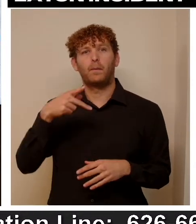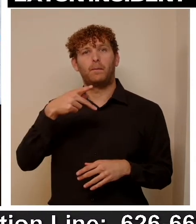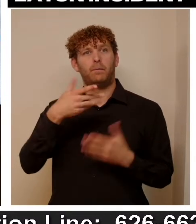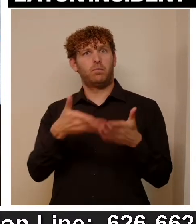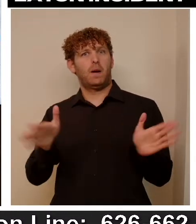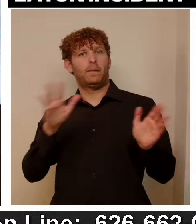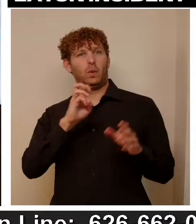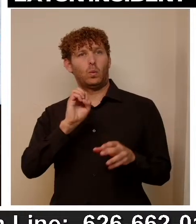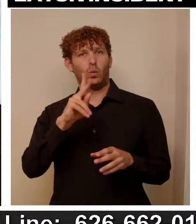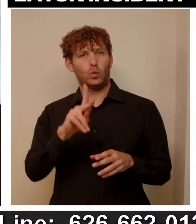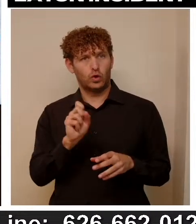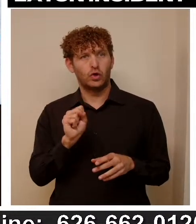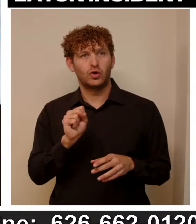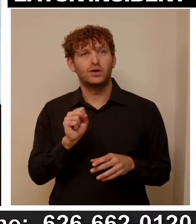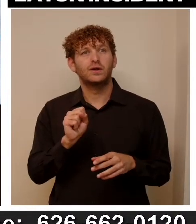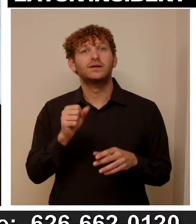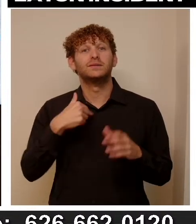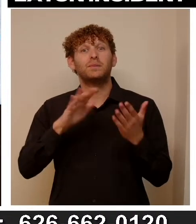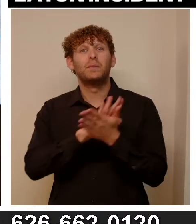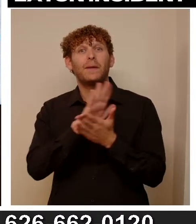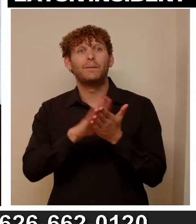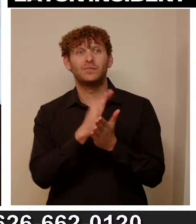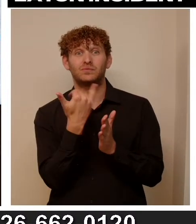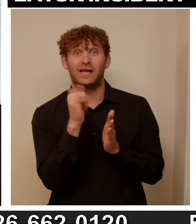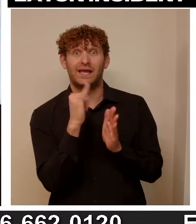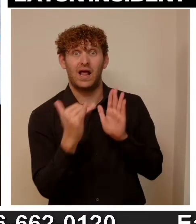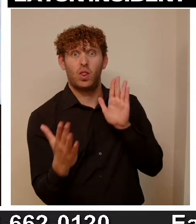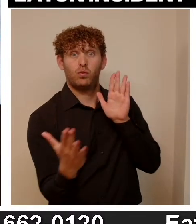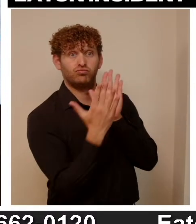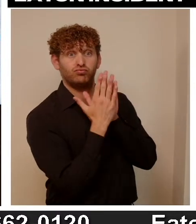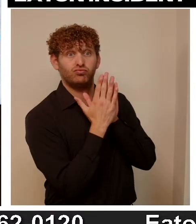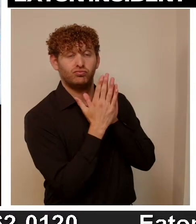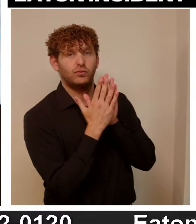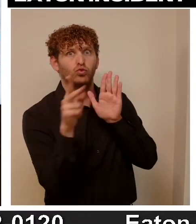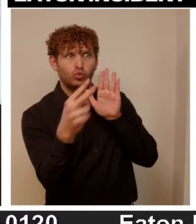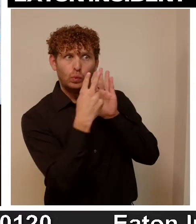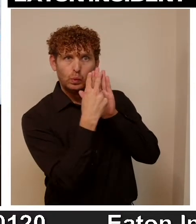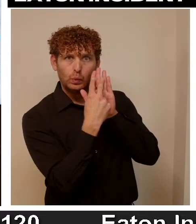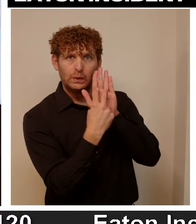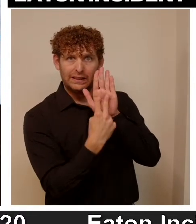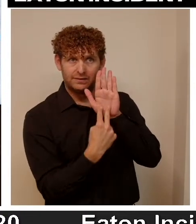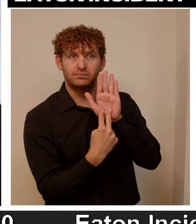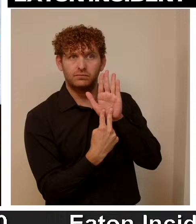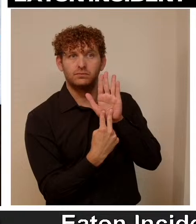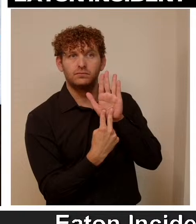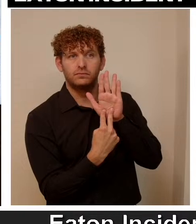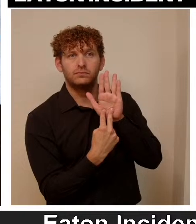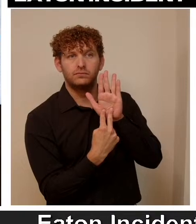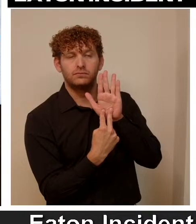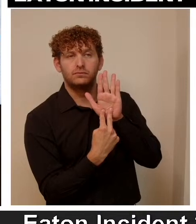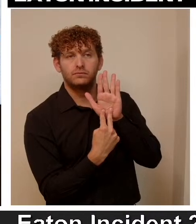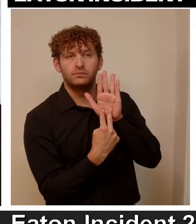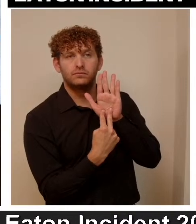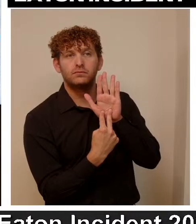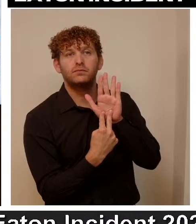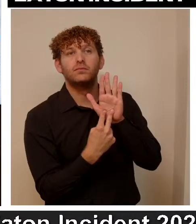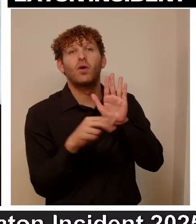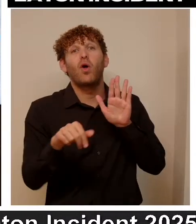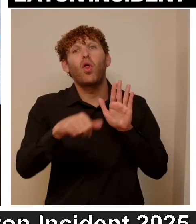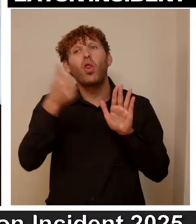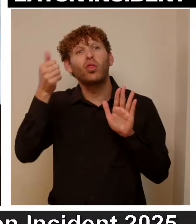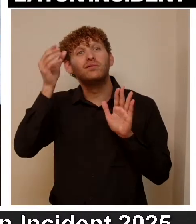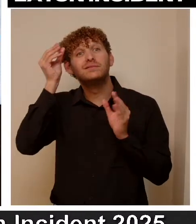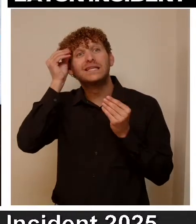red or yellow tags. Make sure you heed what is stated on those tags. Some additional information. We'll go over damage